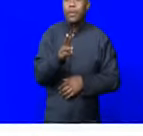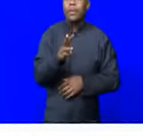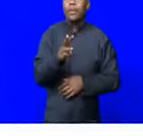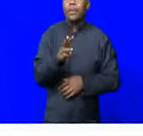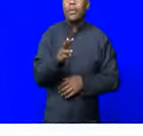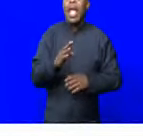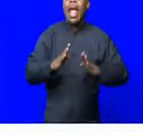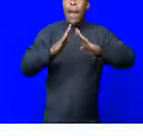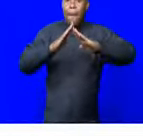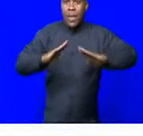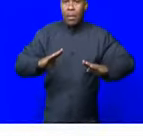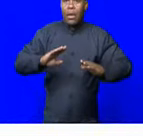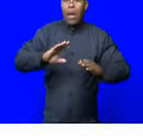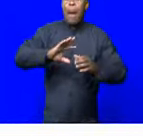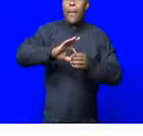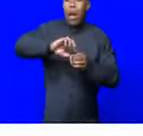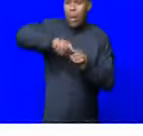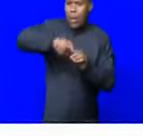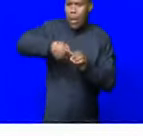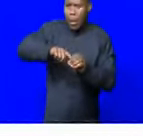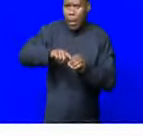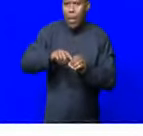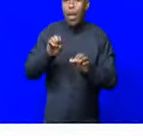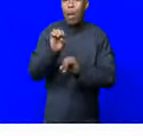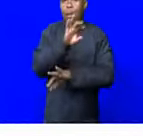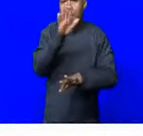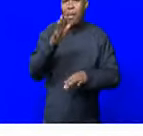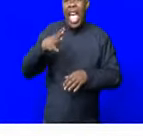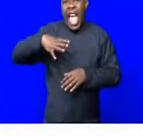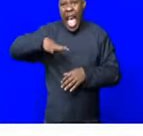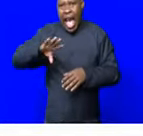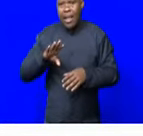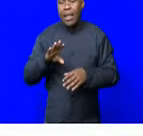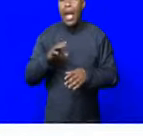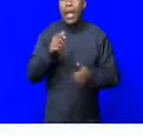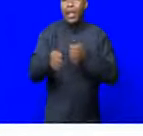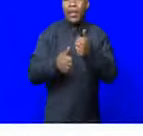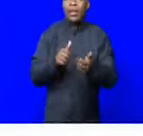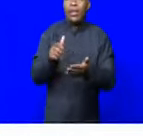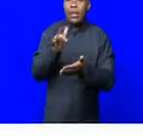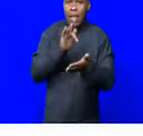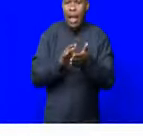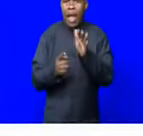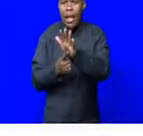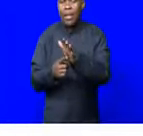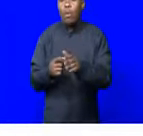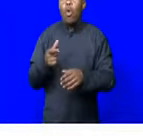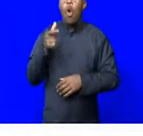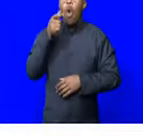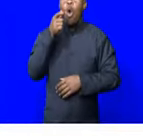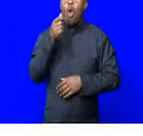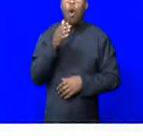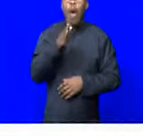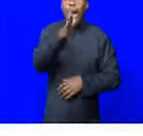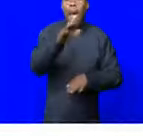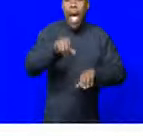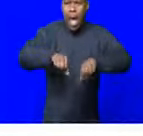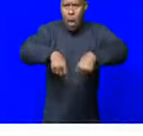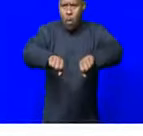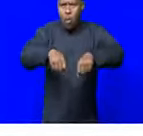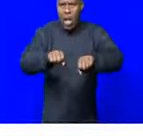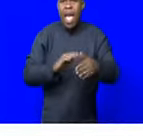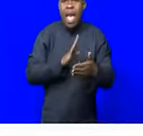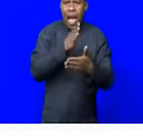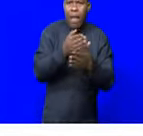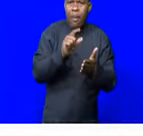operations resumed. The public is advised to use alternative service centers such as Lubamba Inkundla for urgent